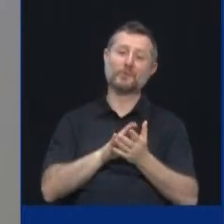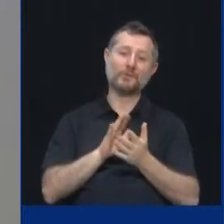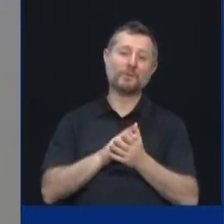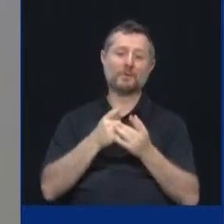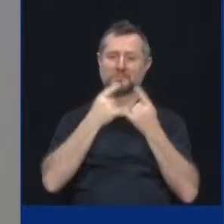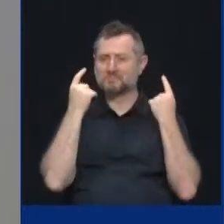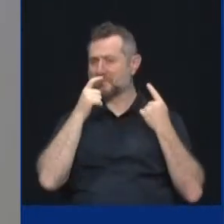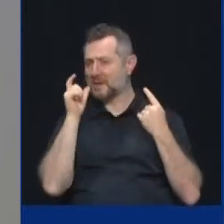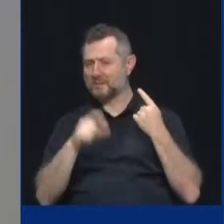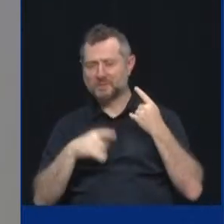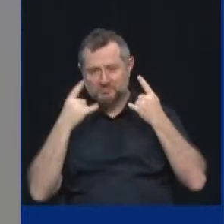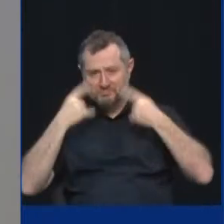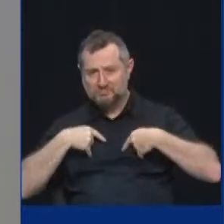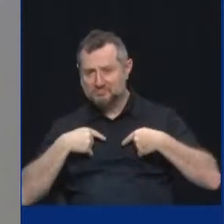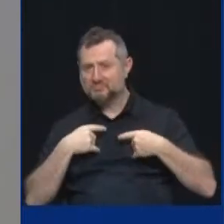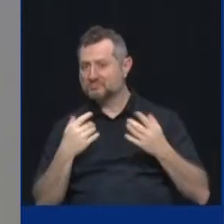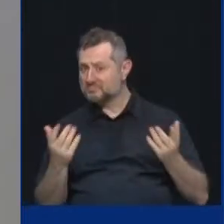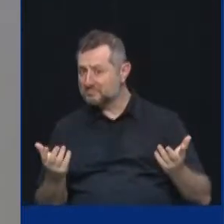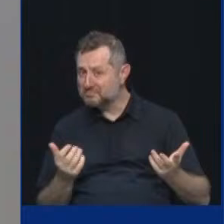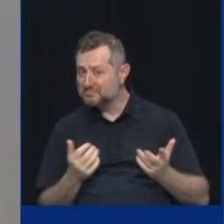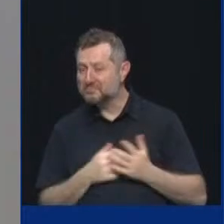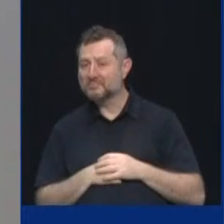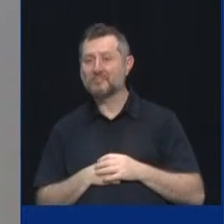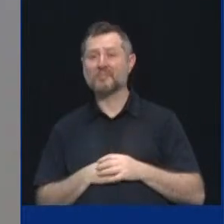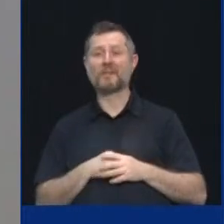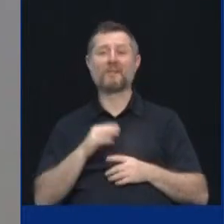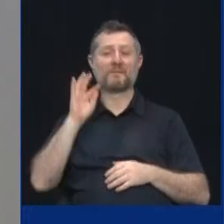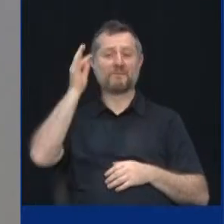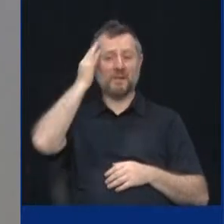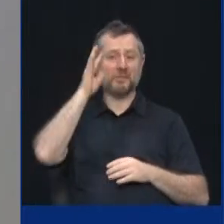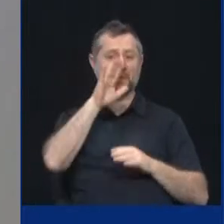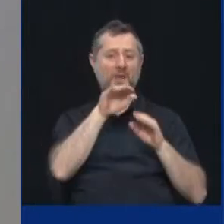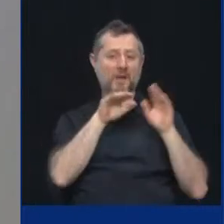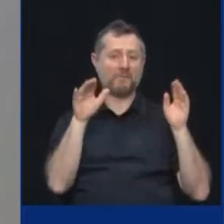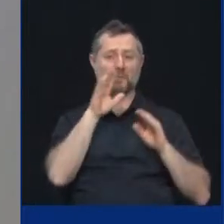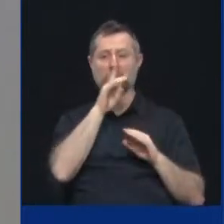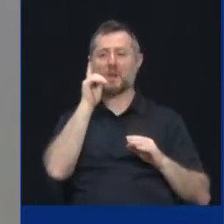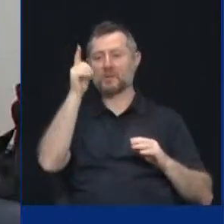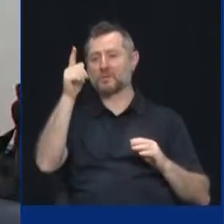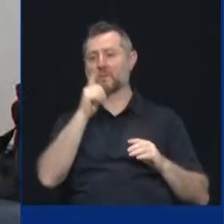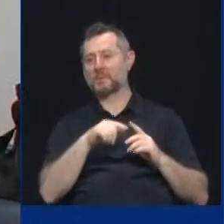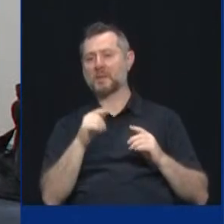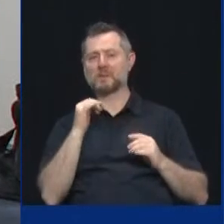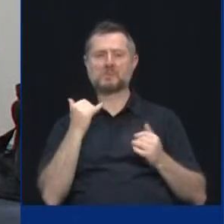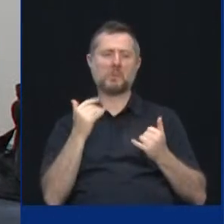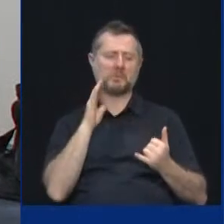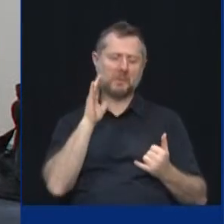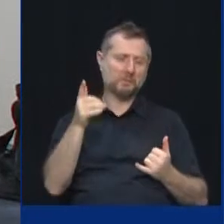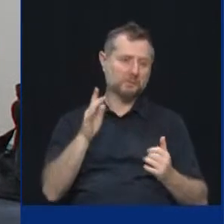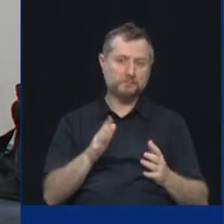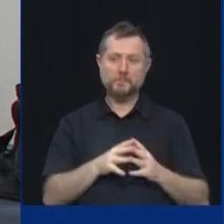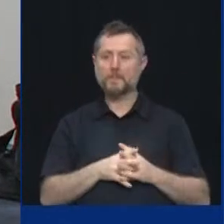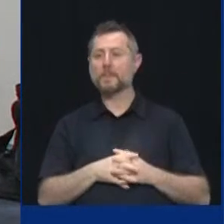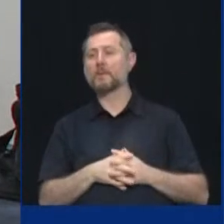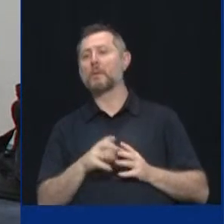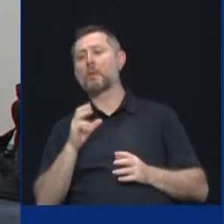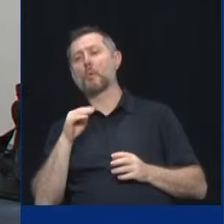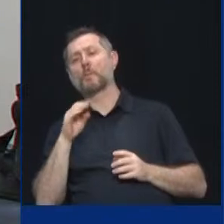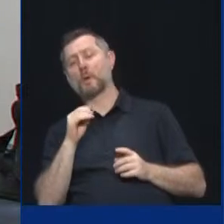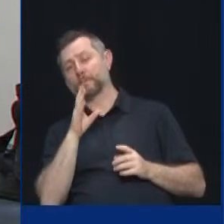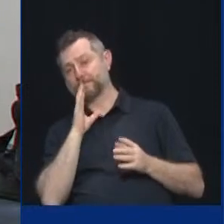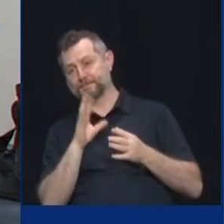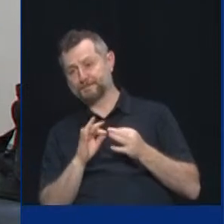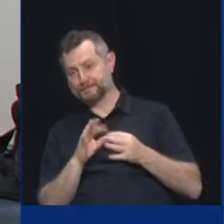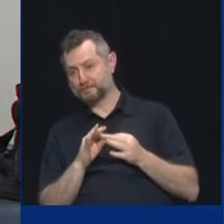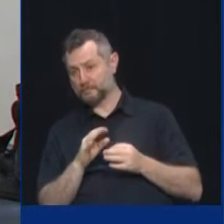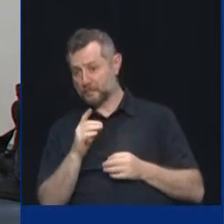they are looking at what they want to do at a federal level, but they don't have an answer at this point yet. Rob, let me just get the second part of